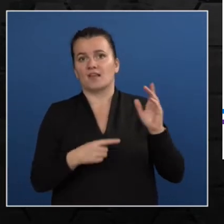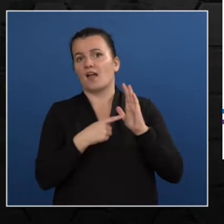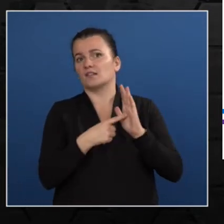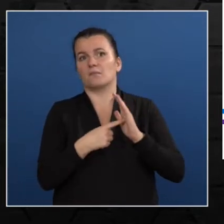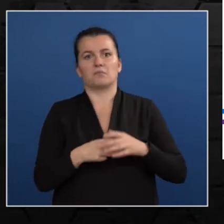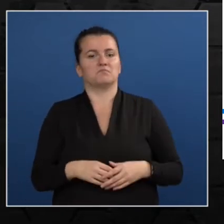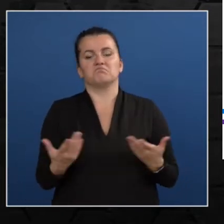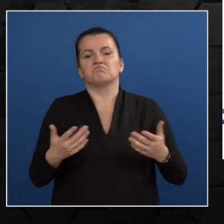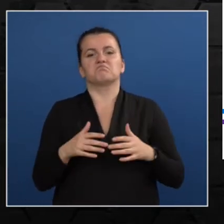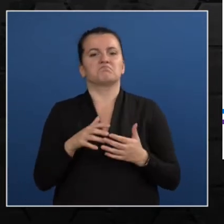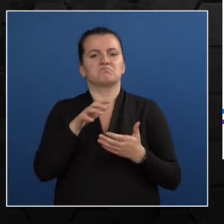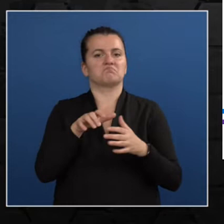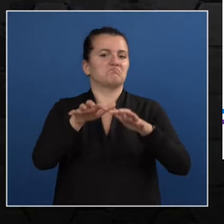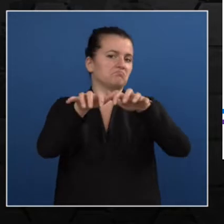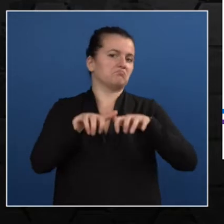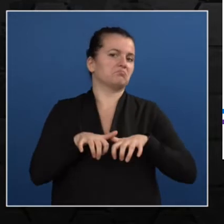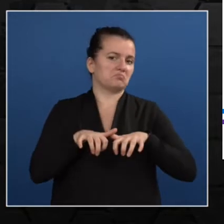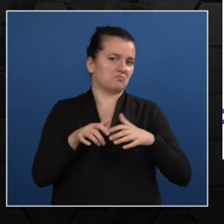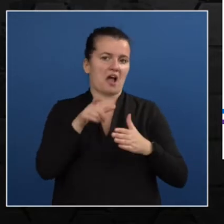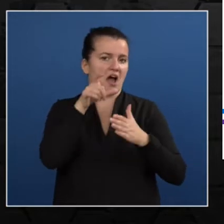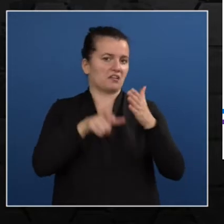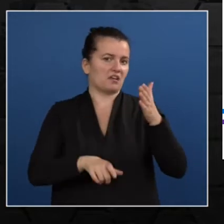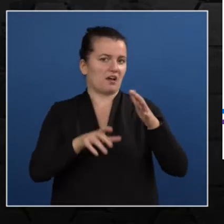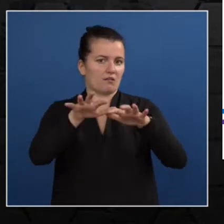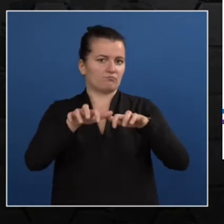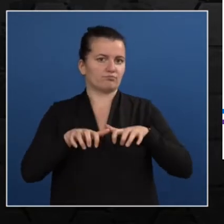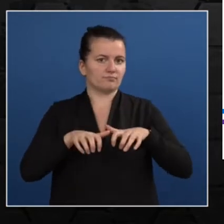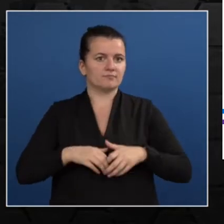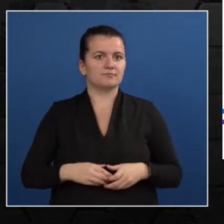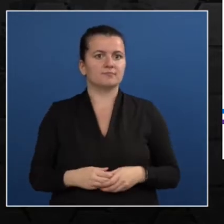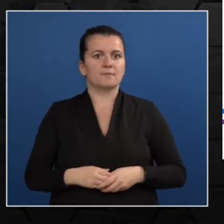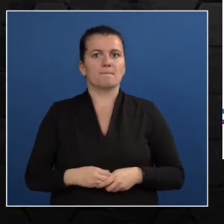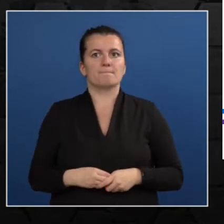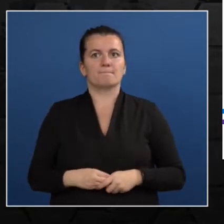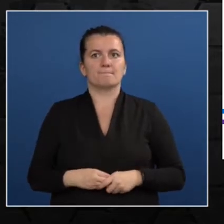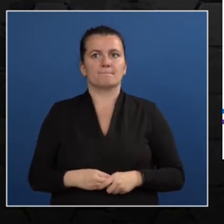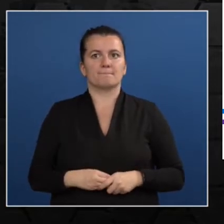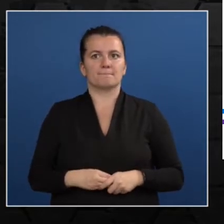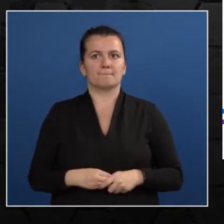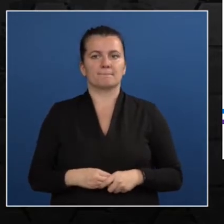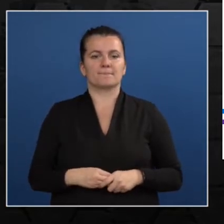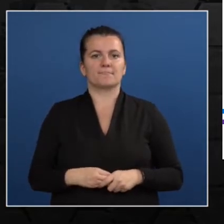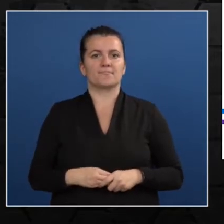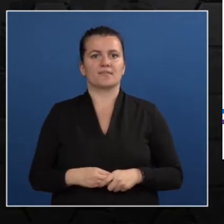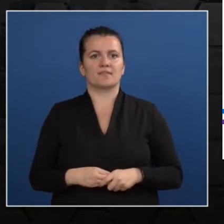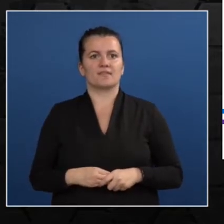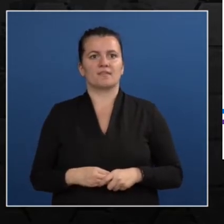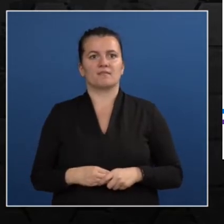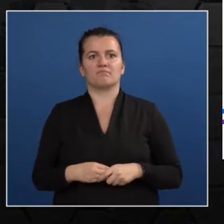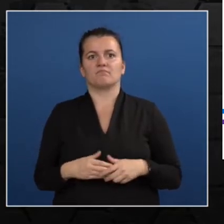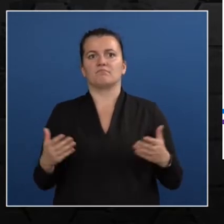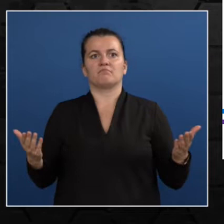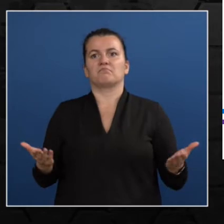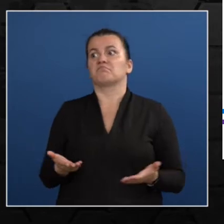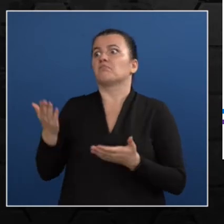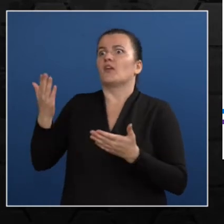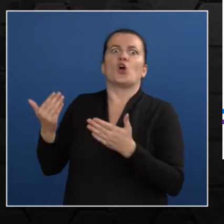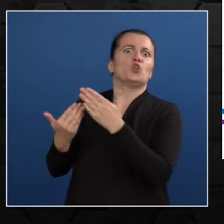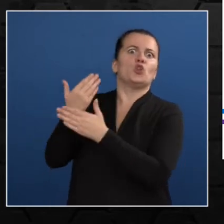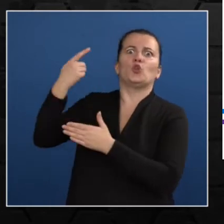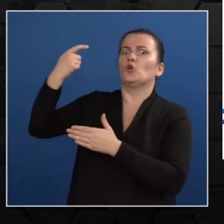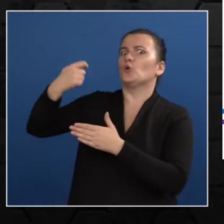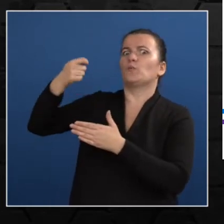article, and that article is about, let's say it's about the new president that has been selected for the